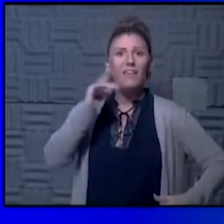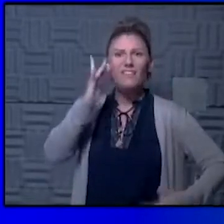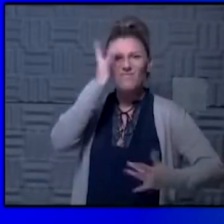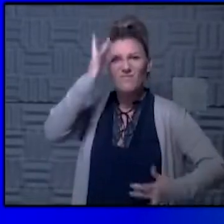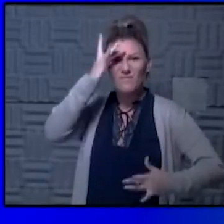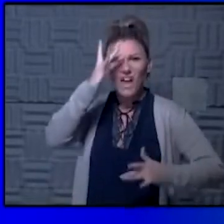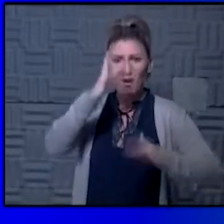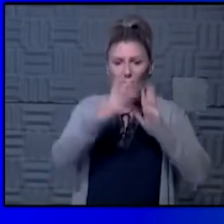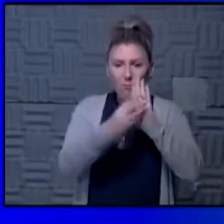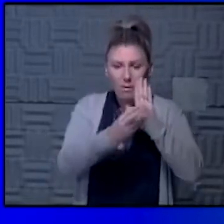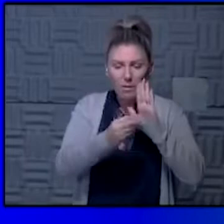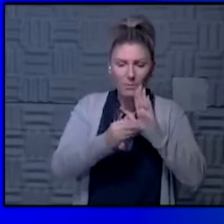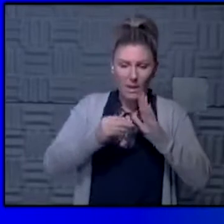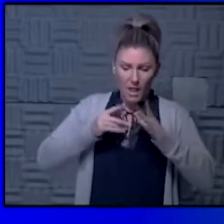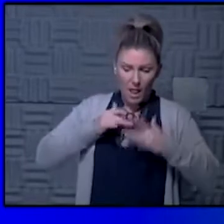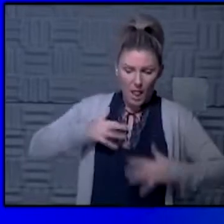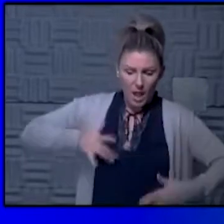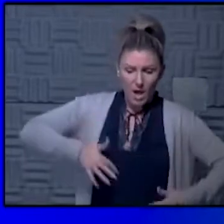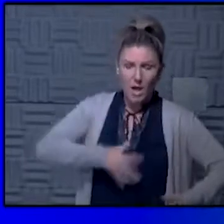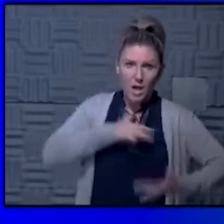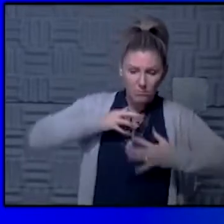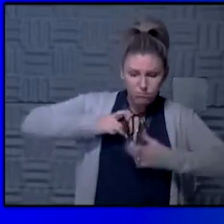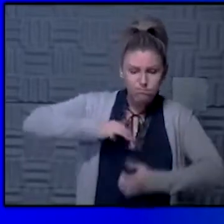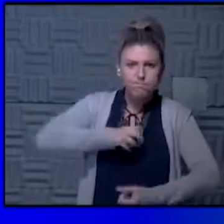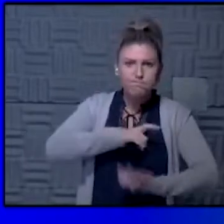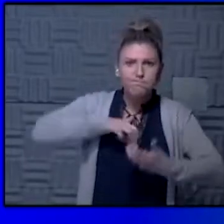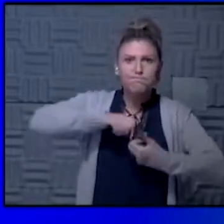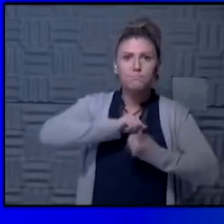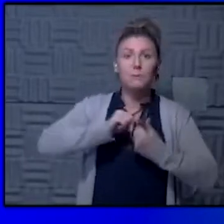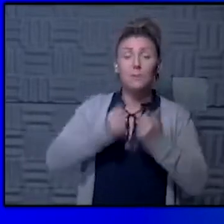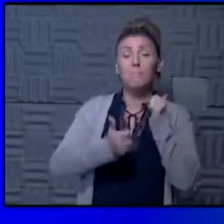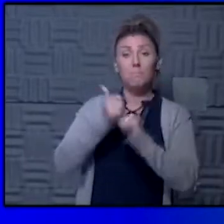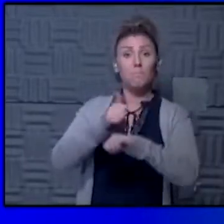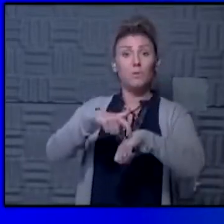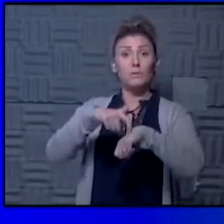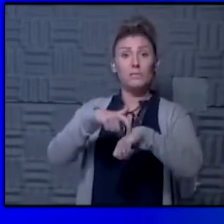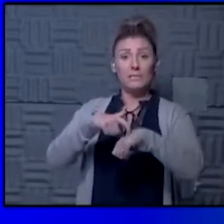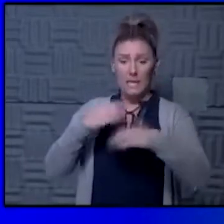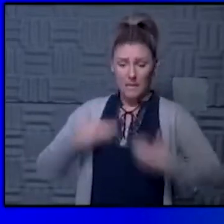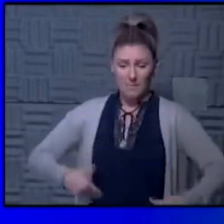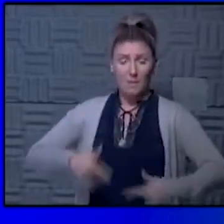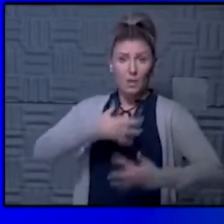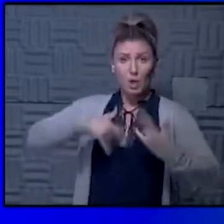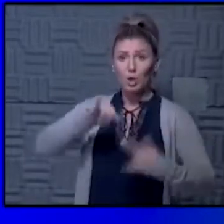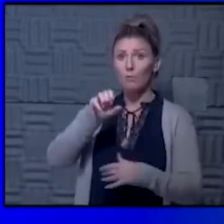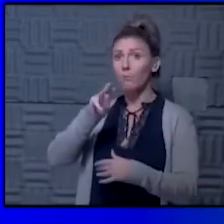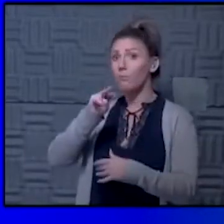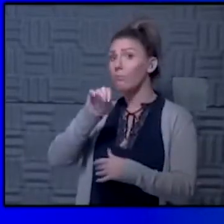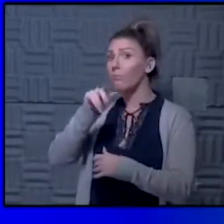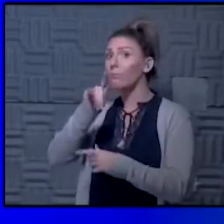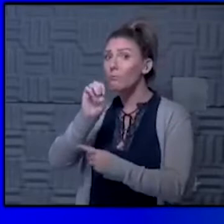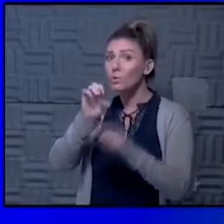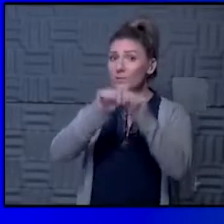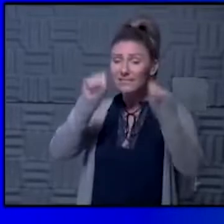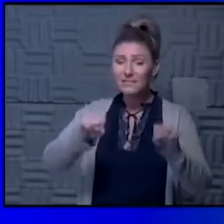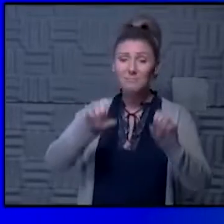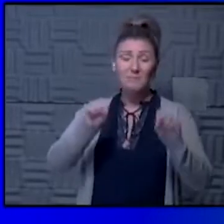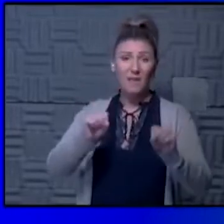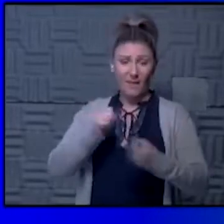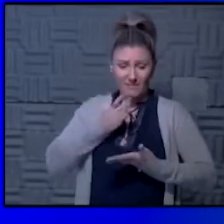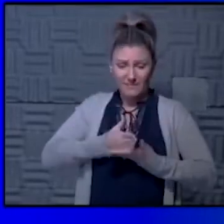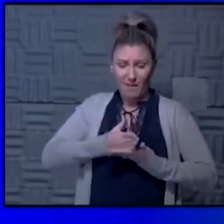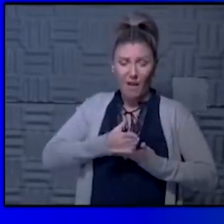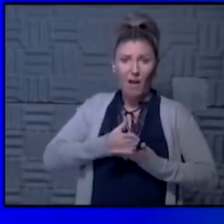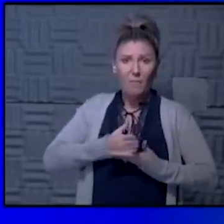but most of the time your immune system is really able to tamp that replication down, stop the active